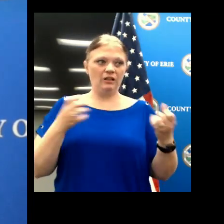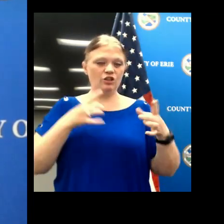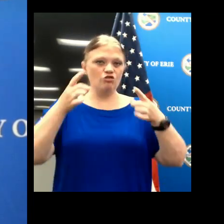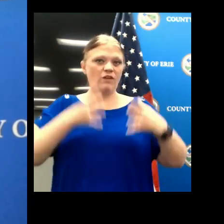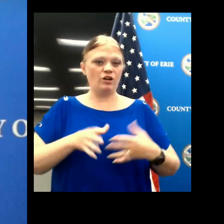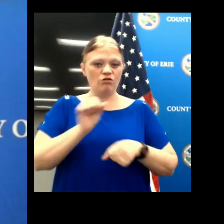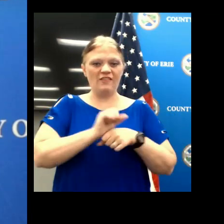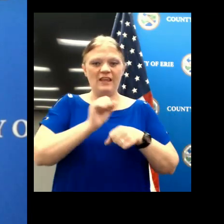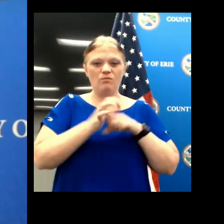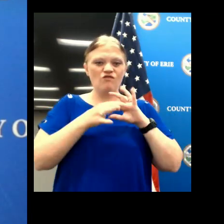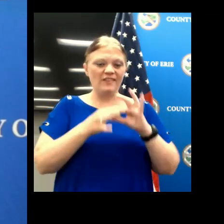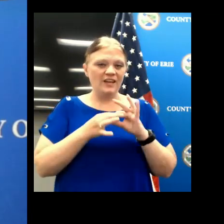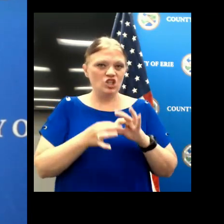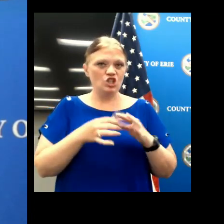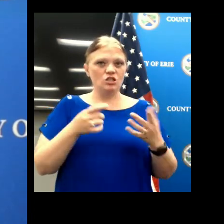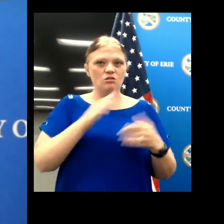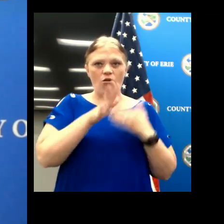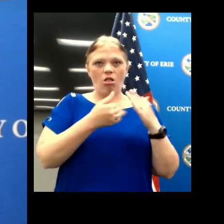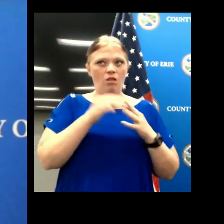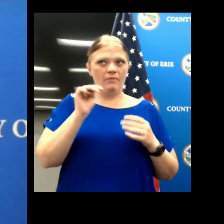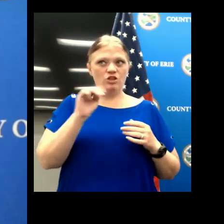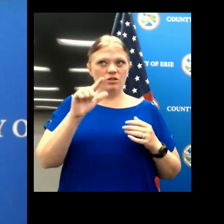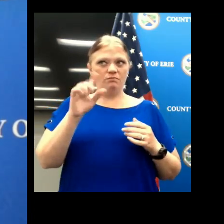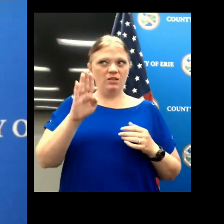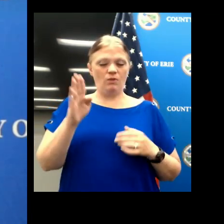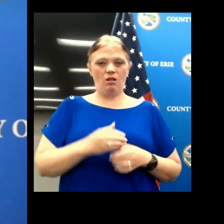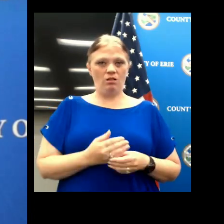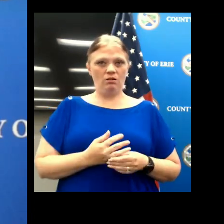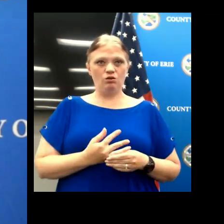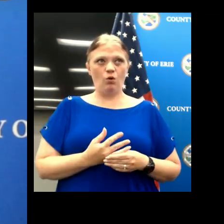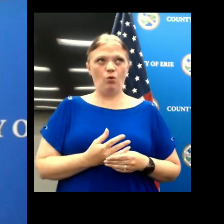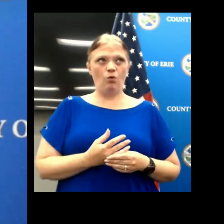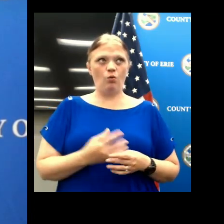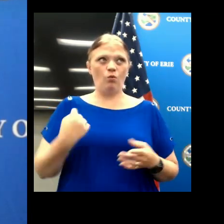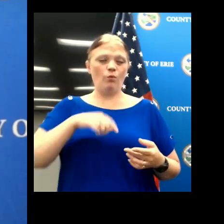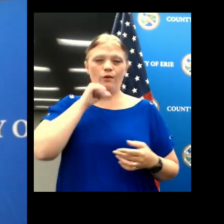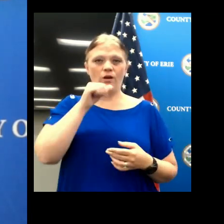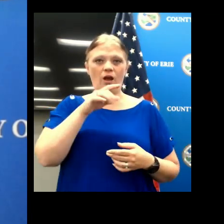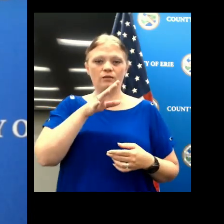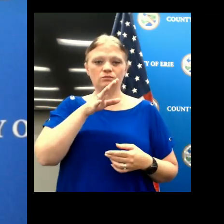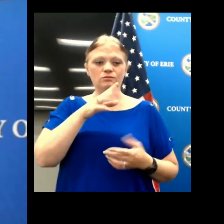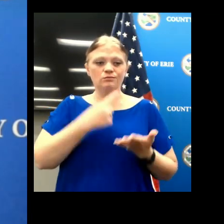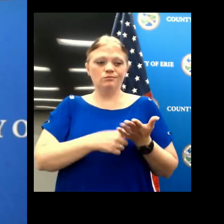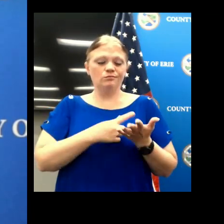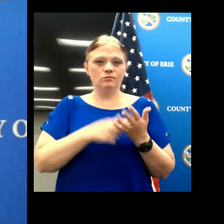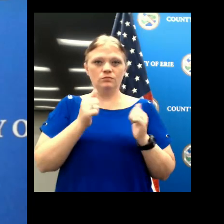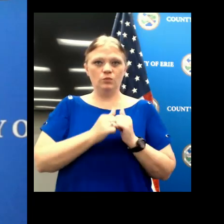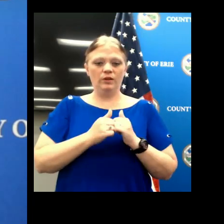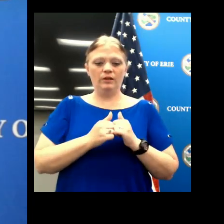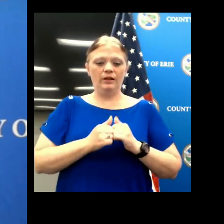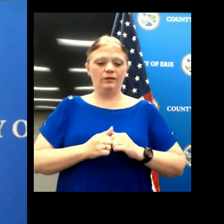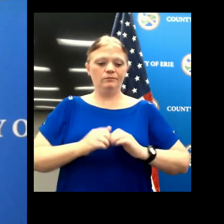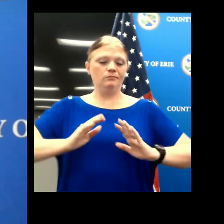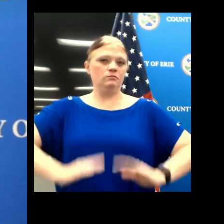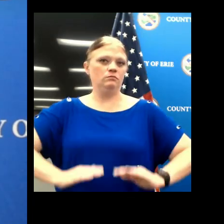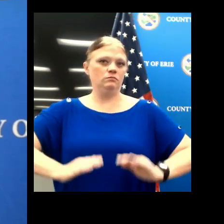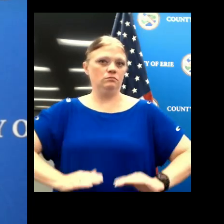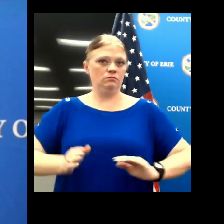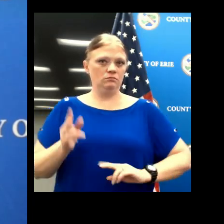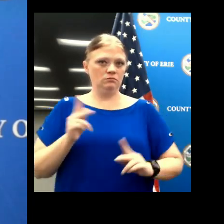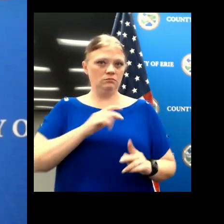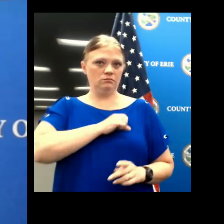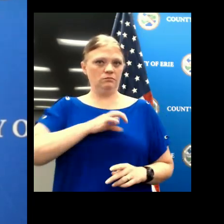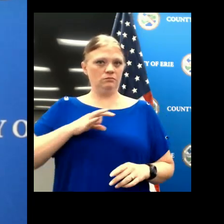labor relations for Major League Baseball. So we were not talking with lower-level individuals. And what they gave us